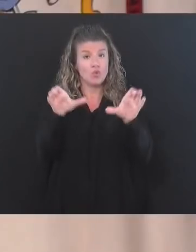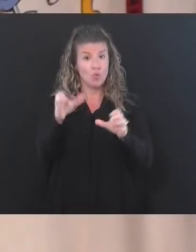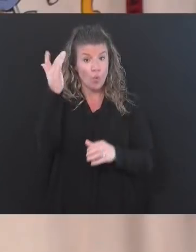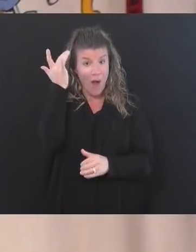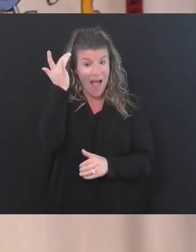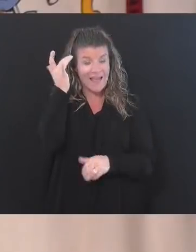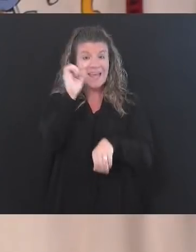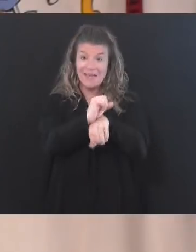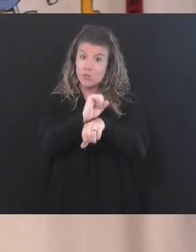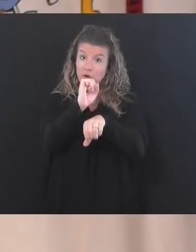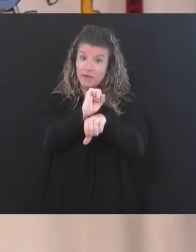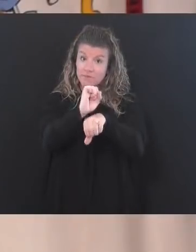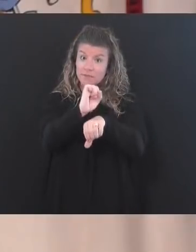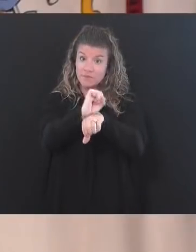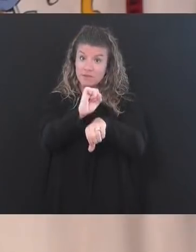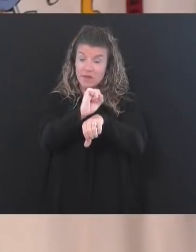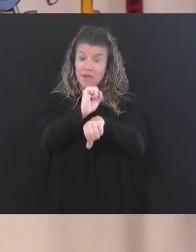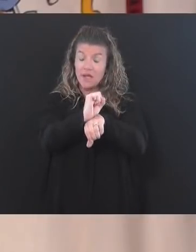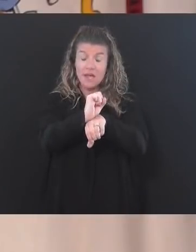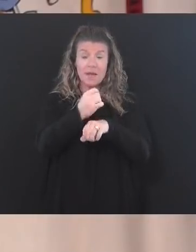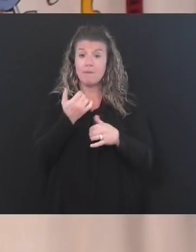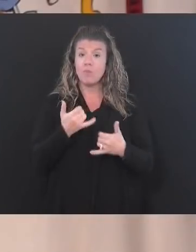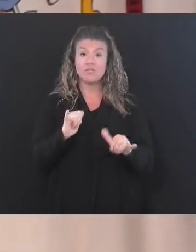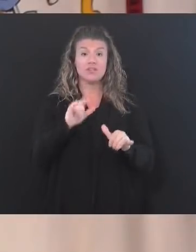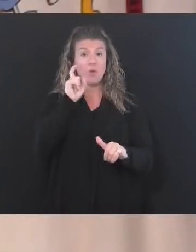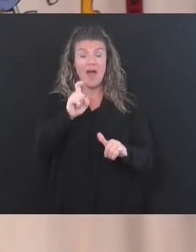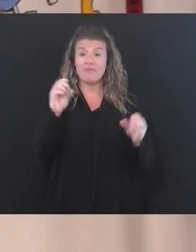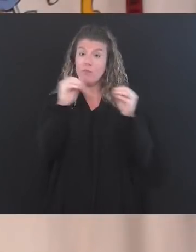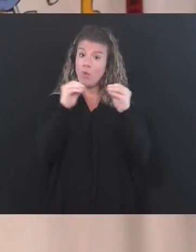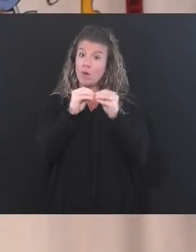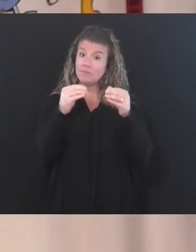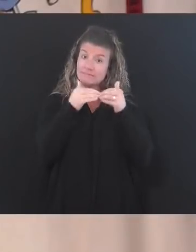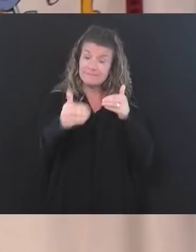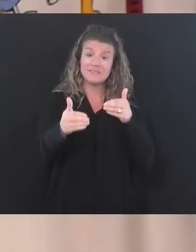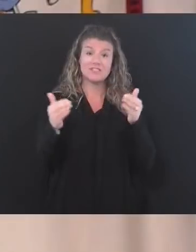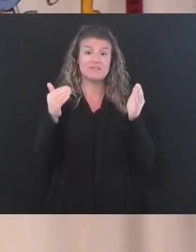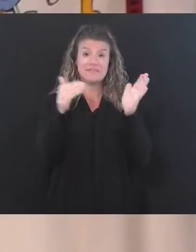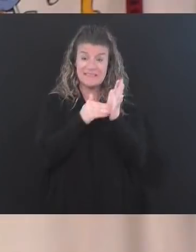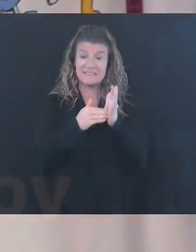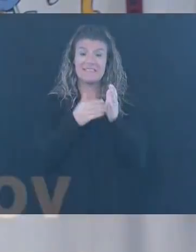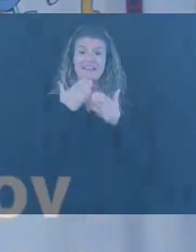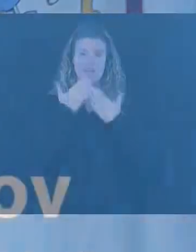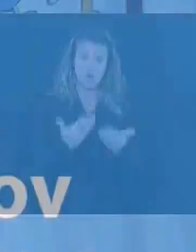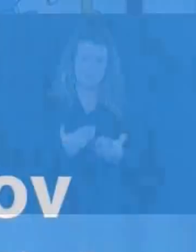working, but we still got a long ways to go. Thank you so much.